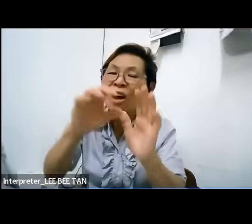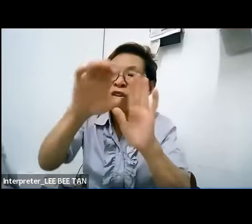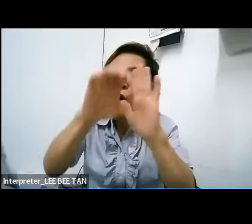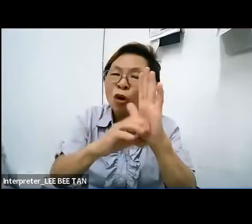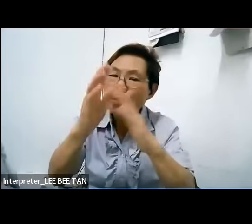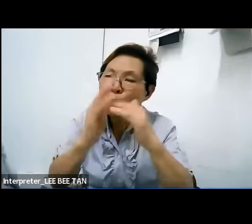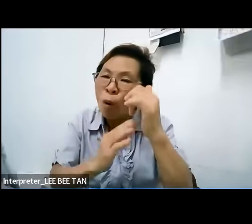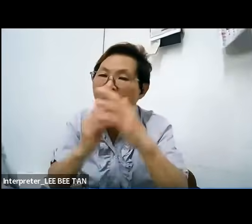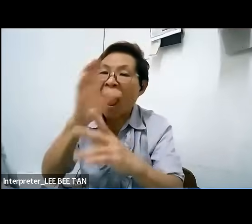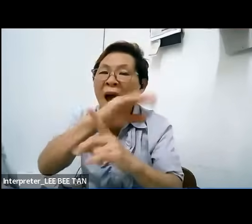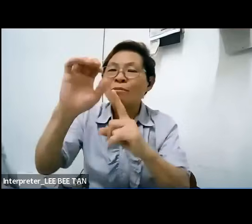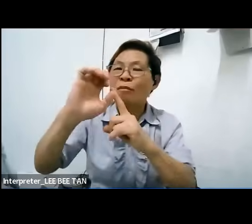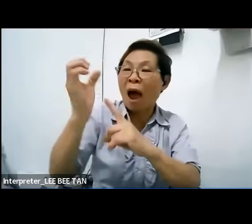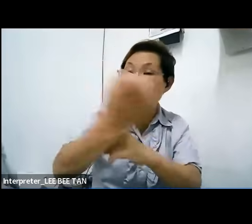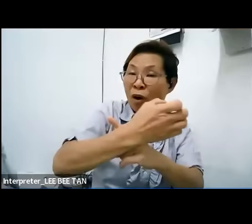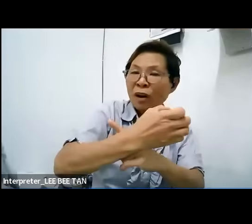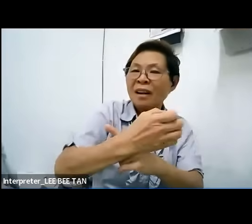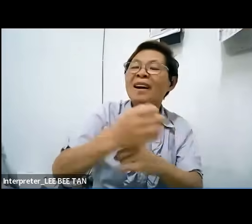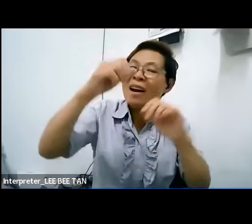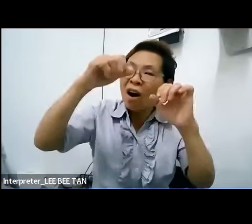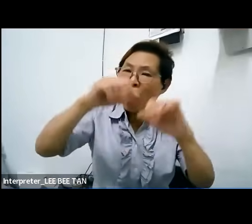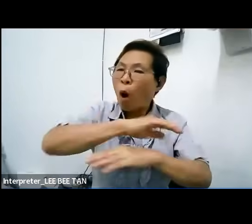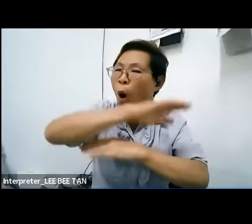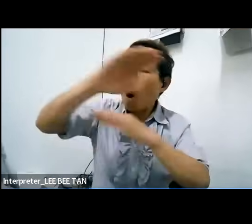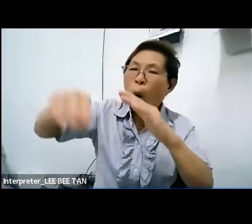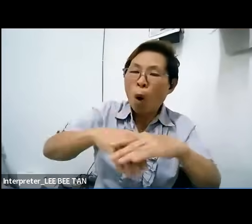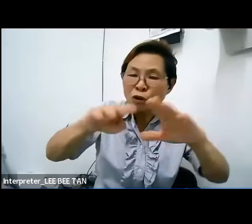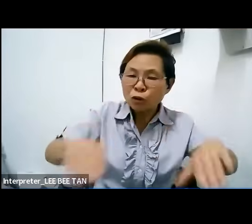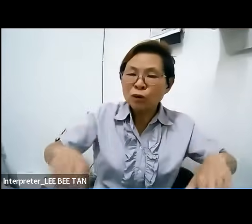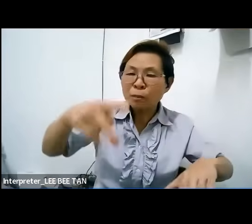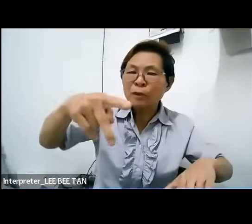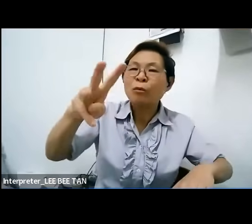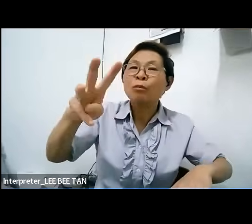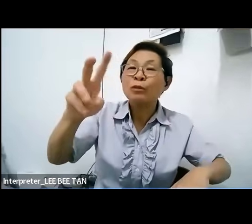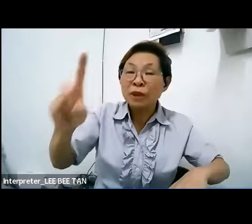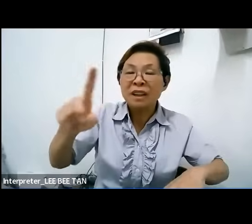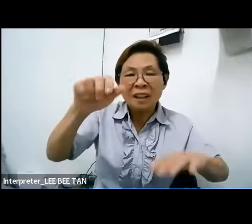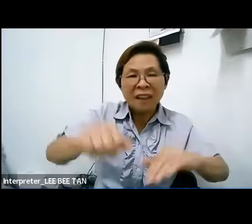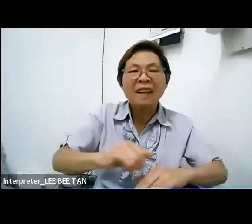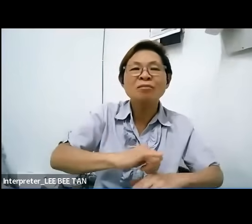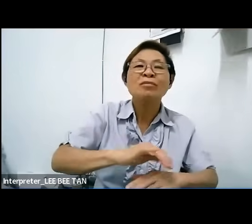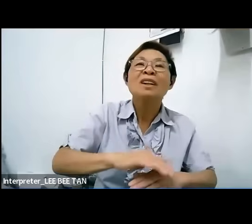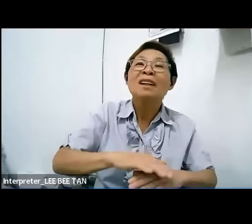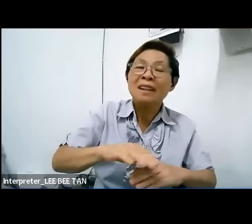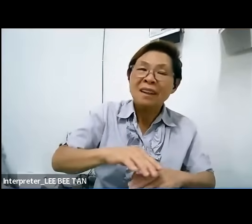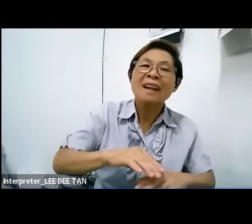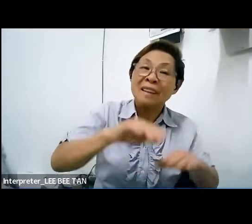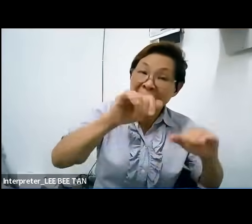more accessible with our students with diverse needs. And at the school level,